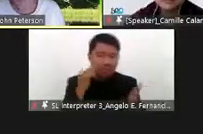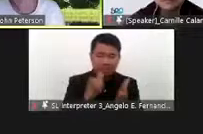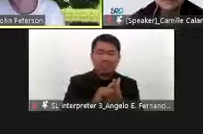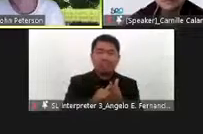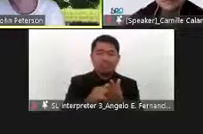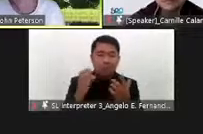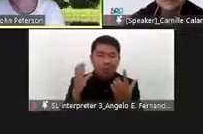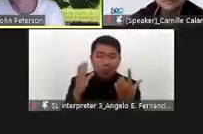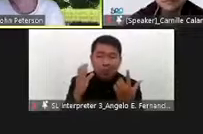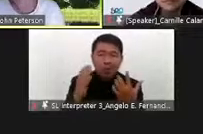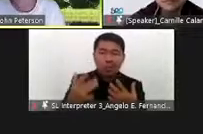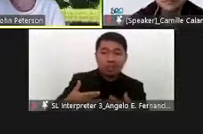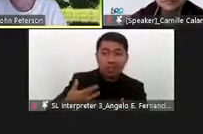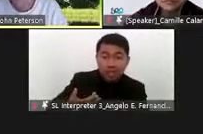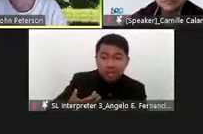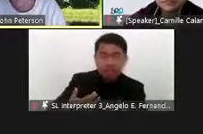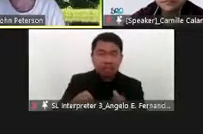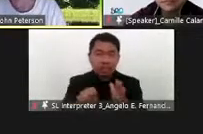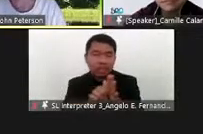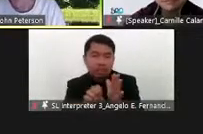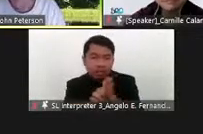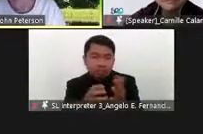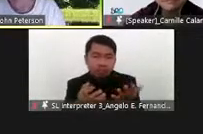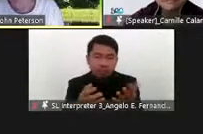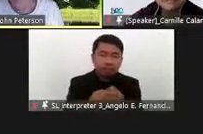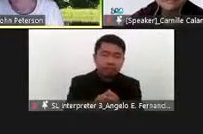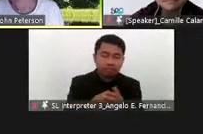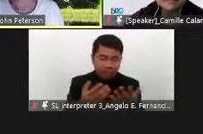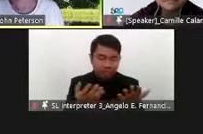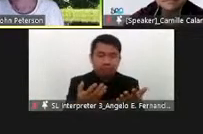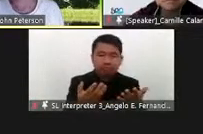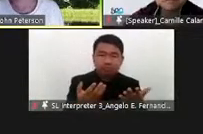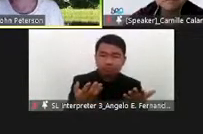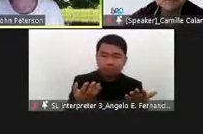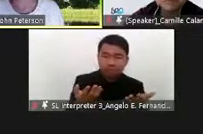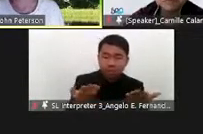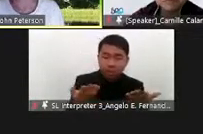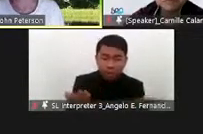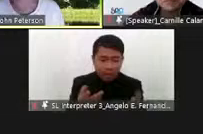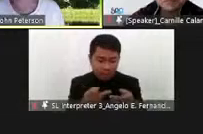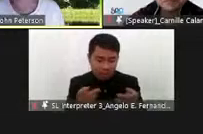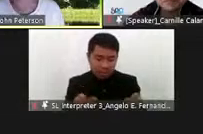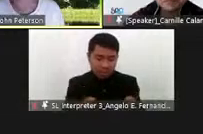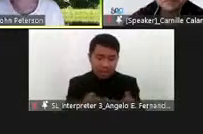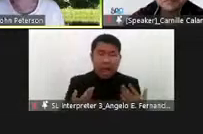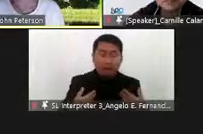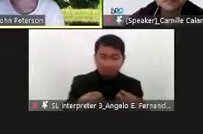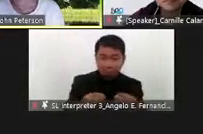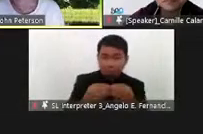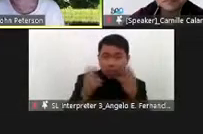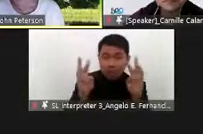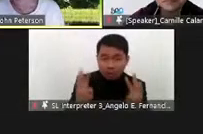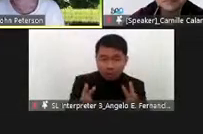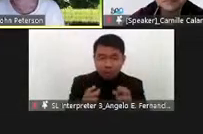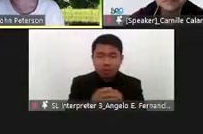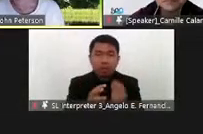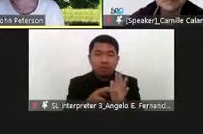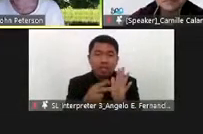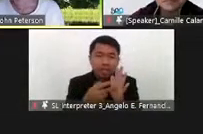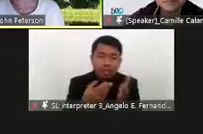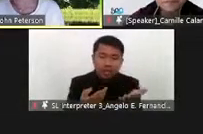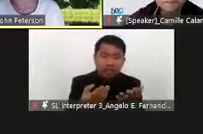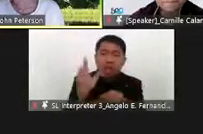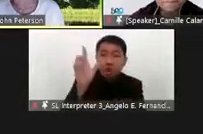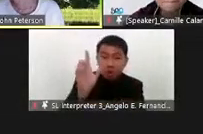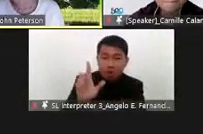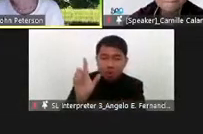cooler, especially if situated according to the winds and so forth. So at least for low density living, I think there are many